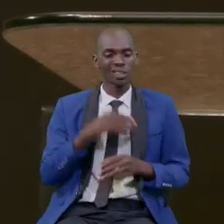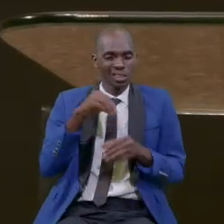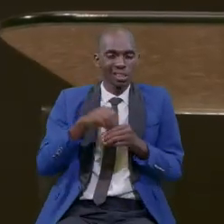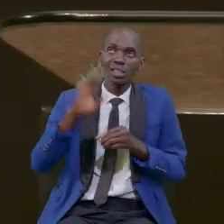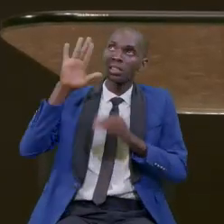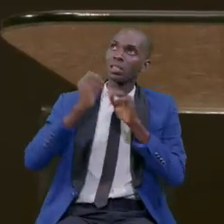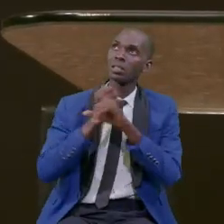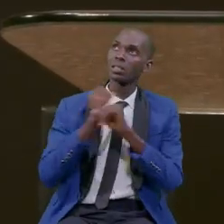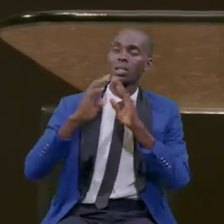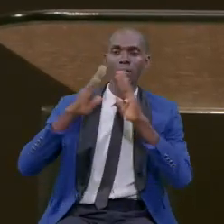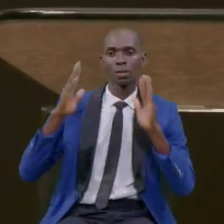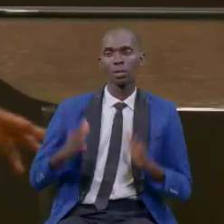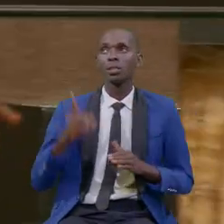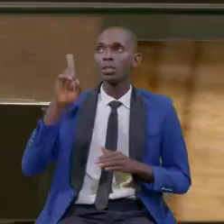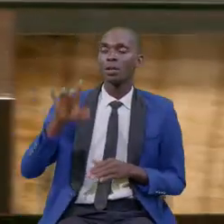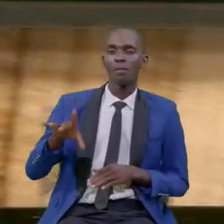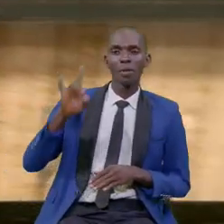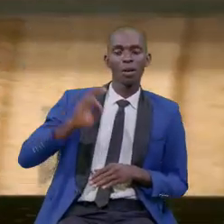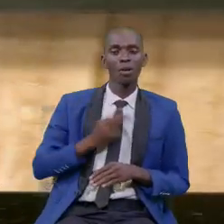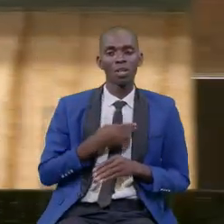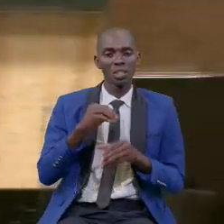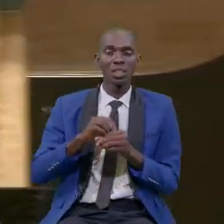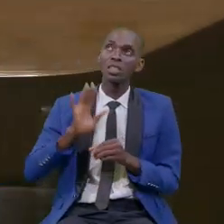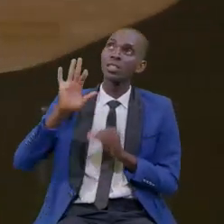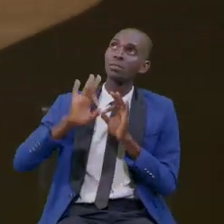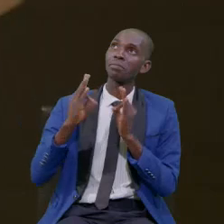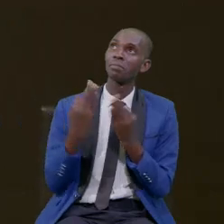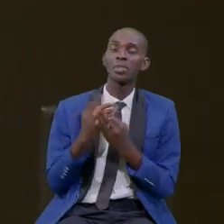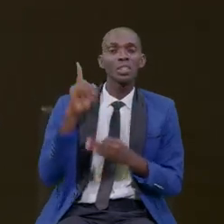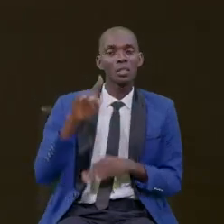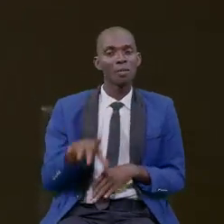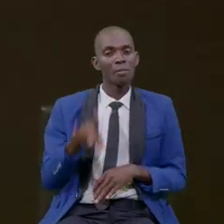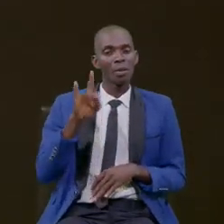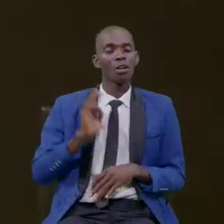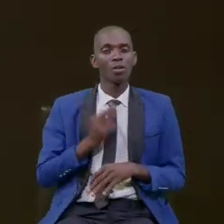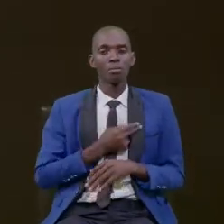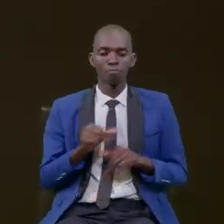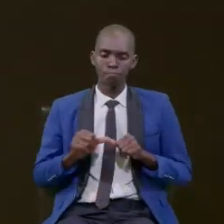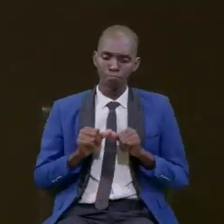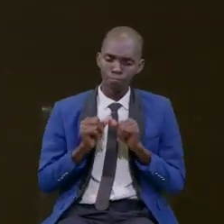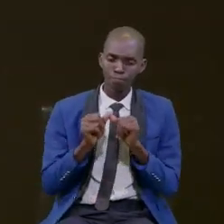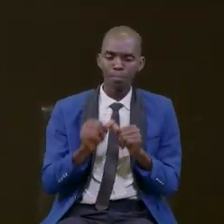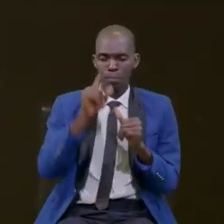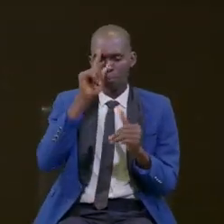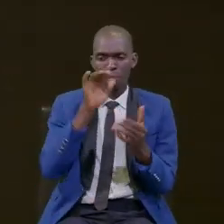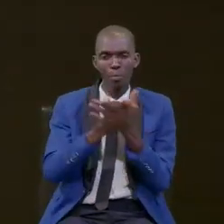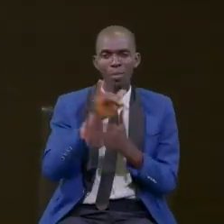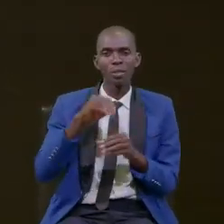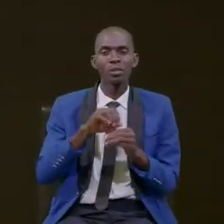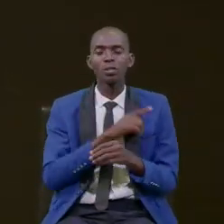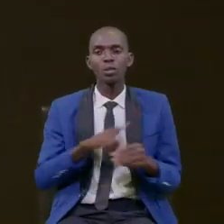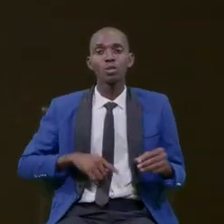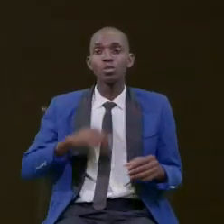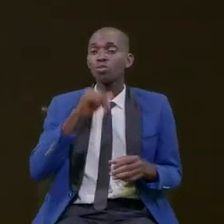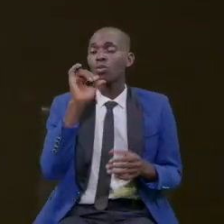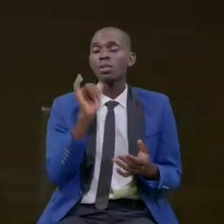us in his family. He finds us still believing in the Lord. Not that I raised up